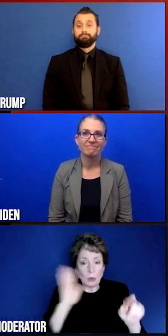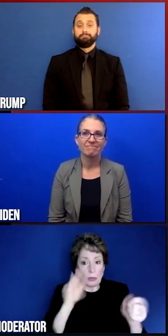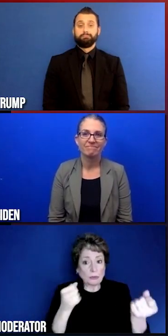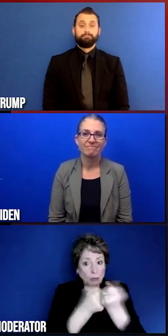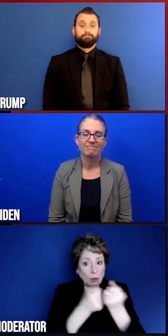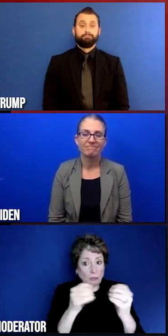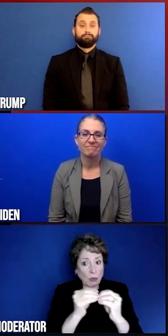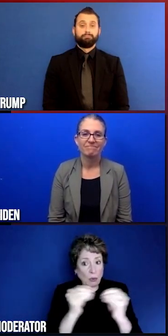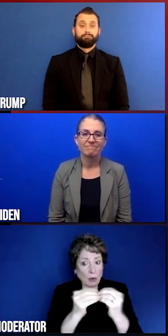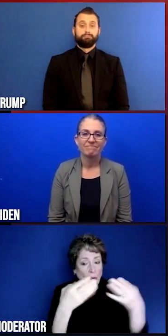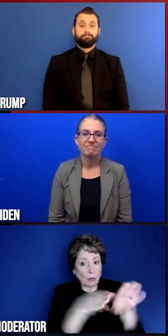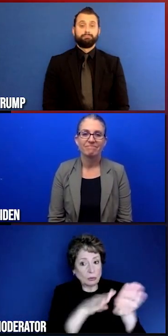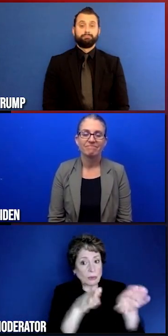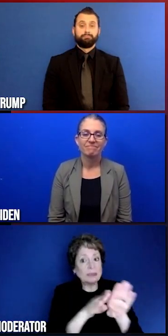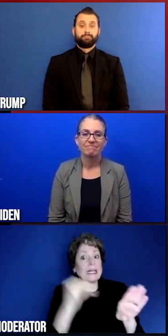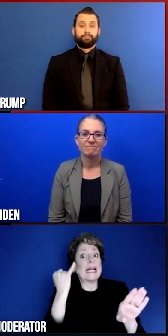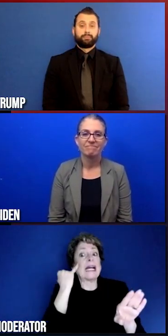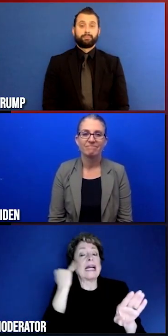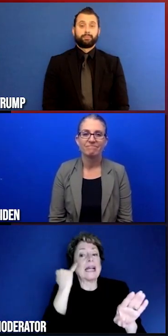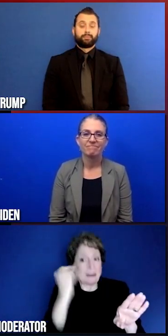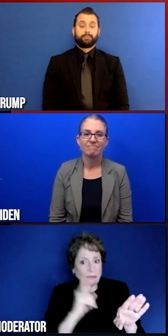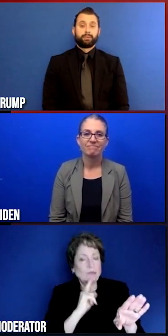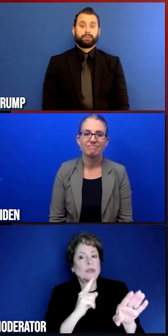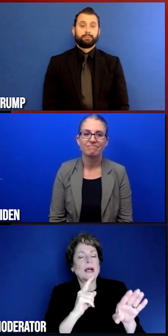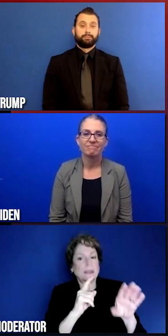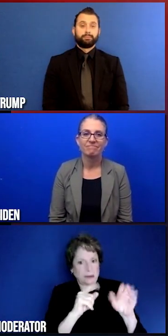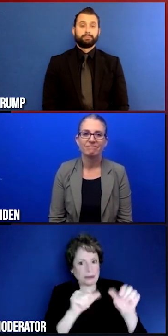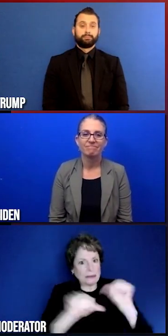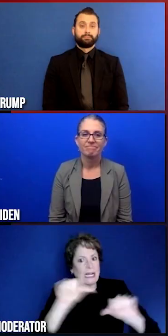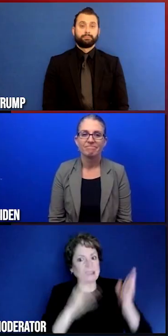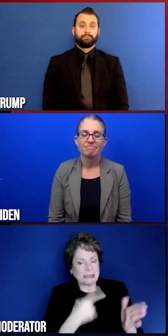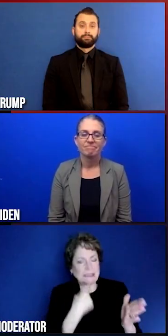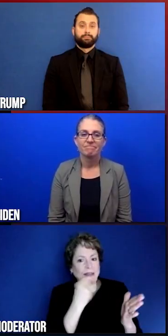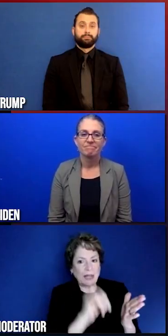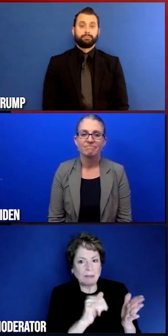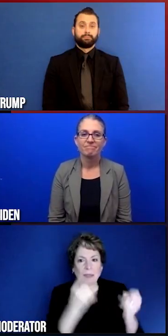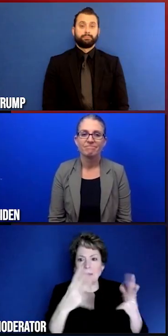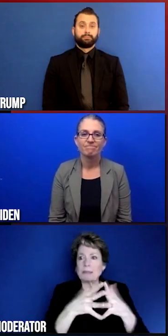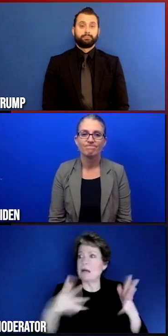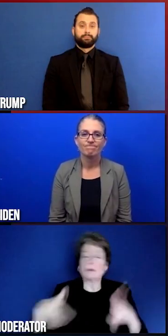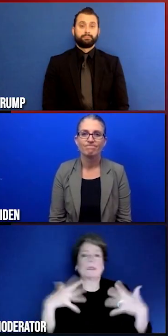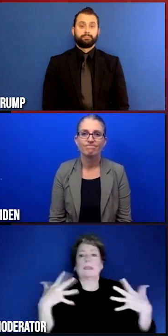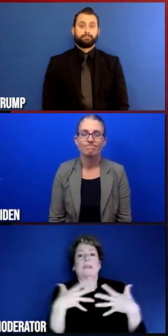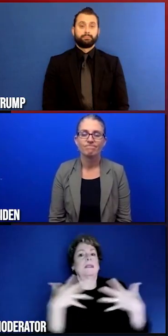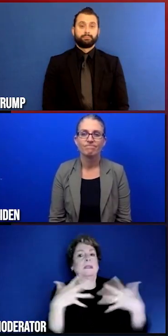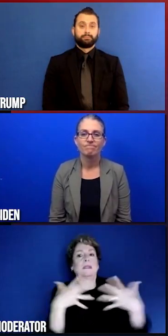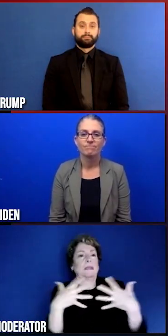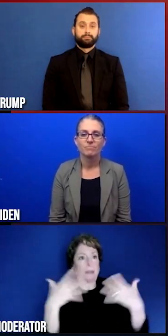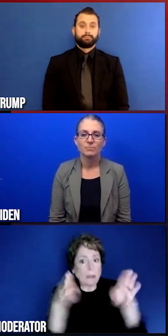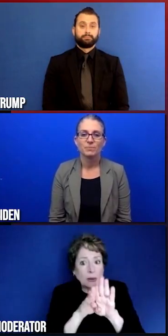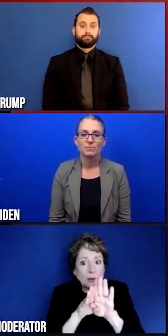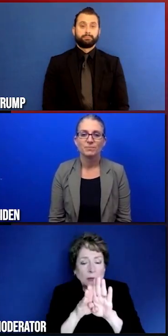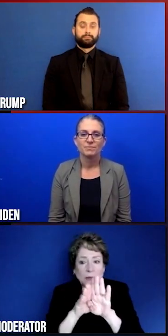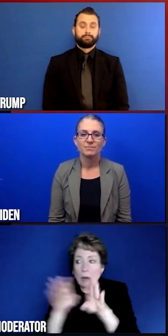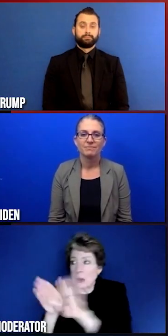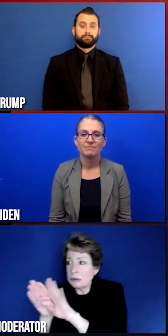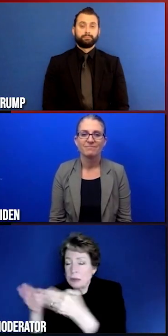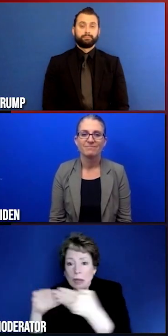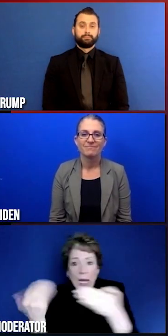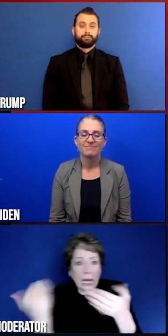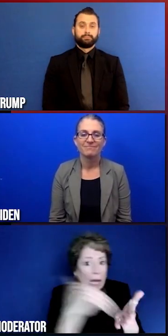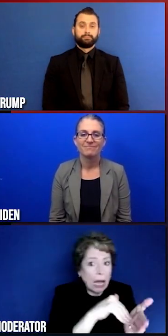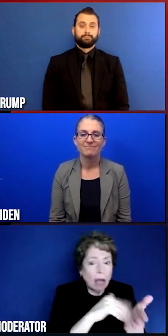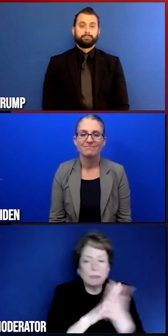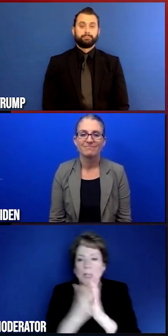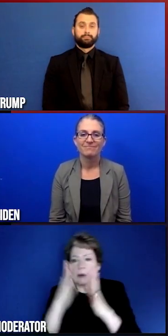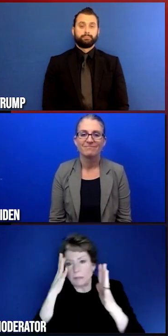Americans who are fearful that the cost of shutdowns, the impact on the economy, the higher rates of hunger, depression, domestic and substance abuse outweighs